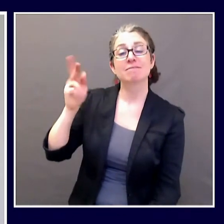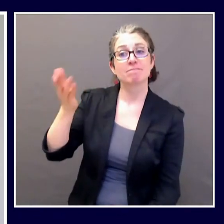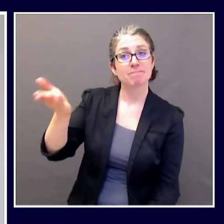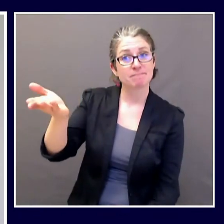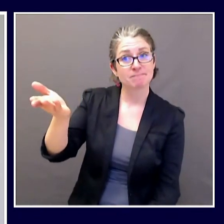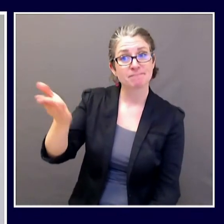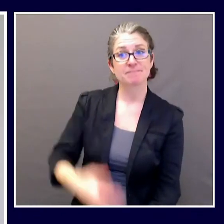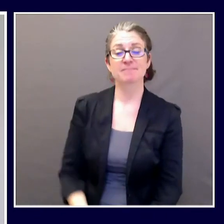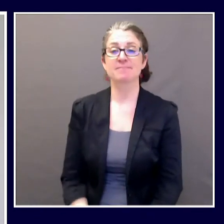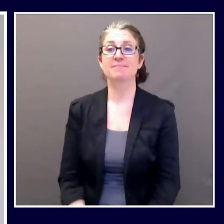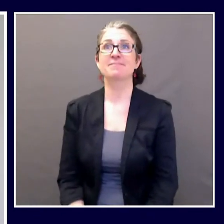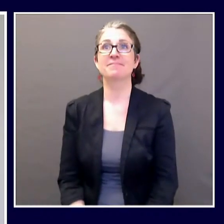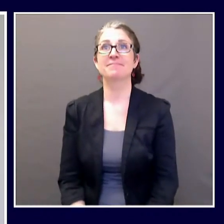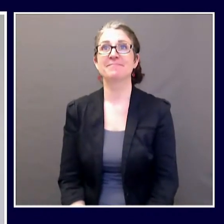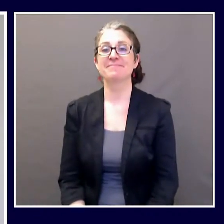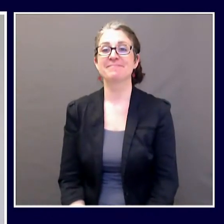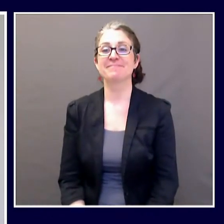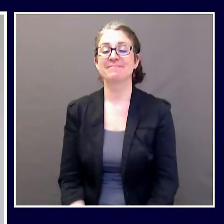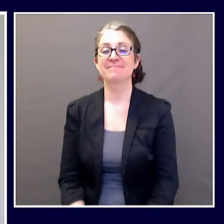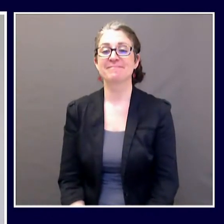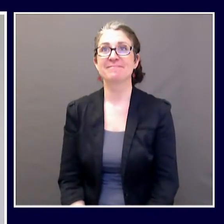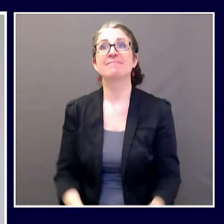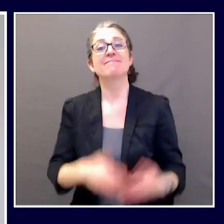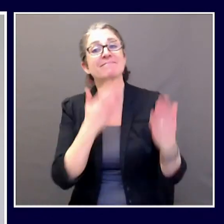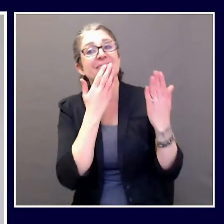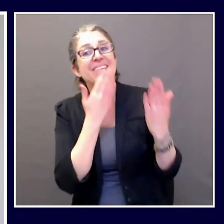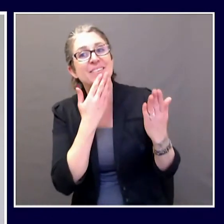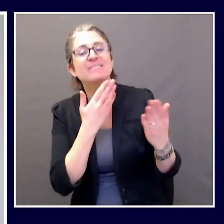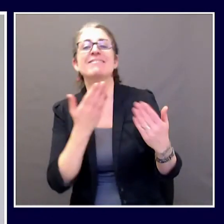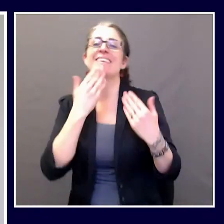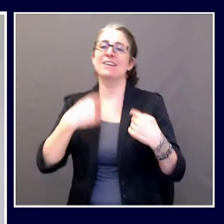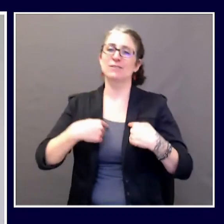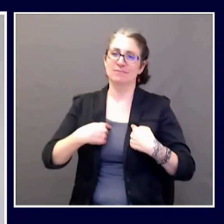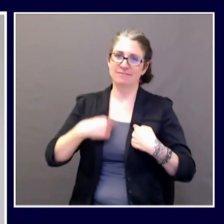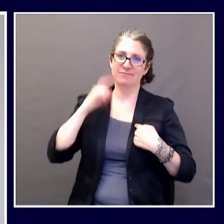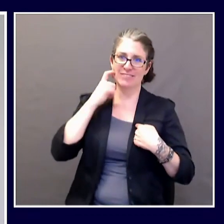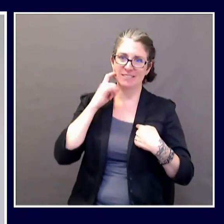Thank you very much, and thank you to Dr. Thibodeau as well.